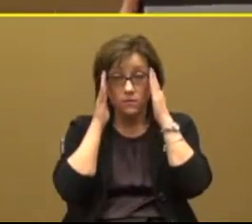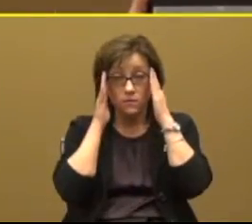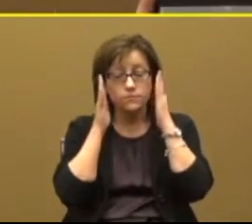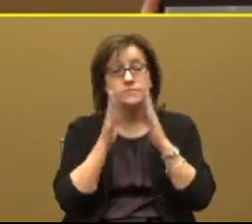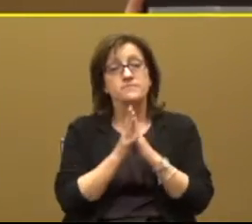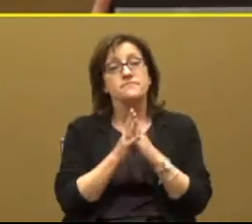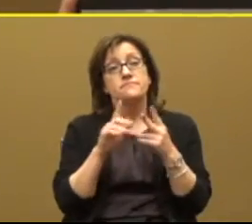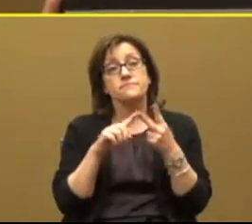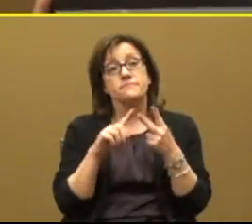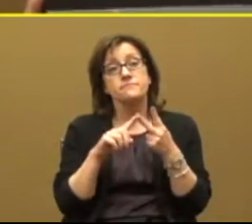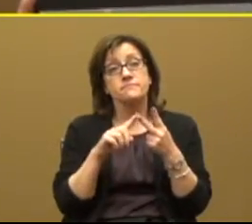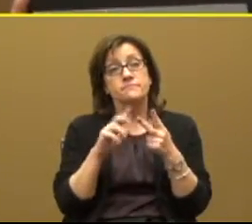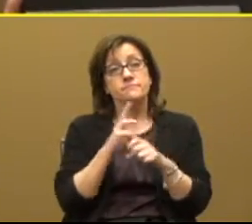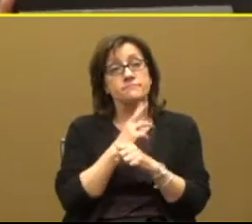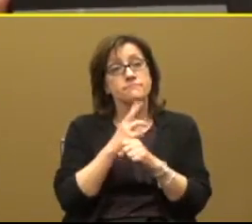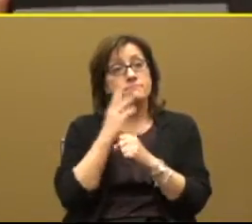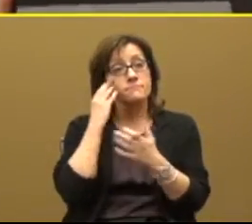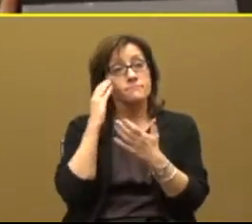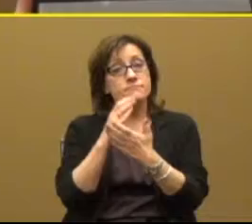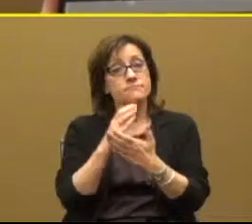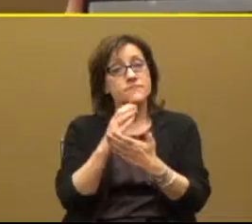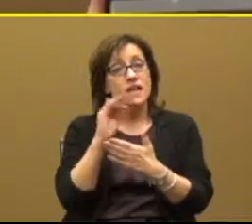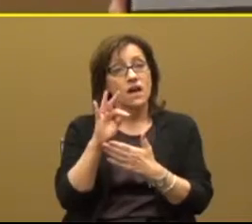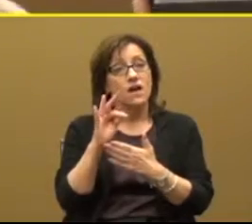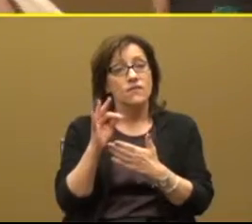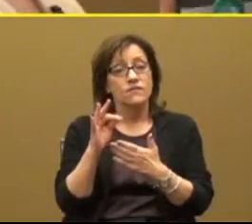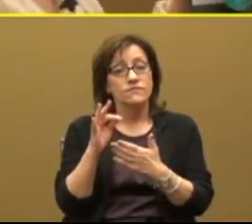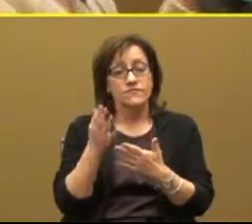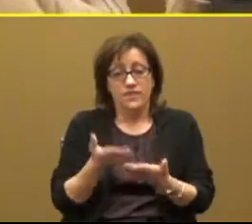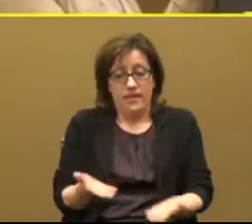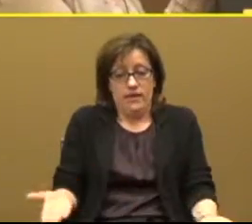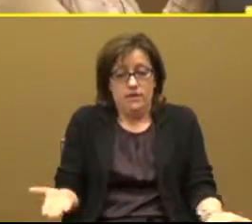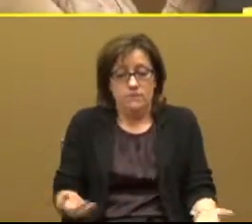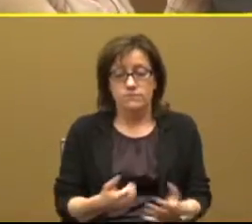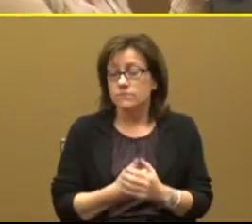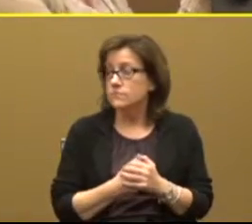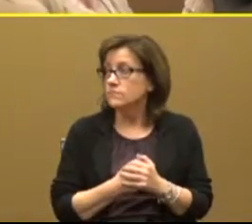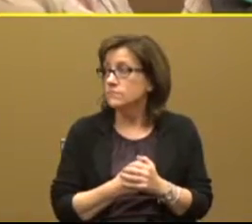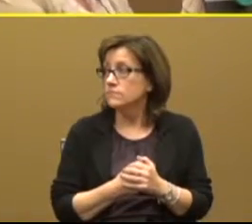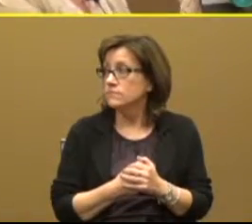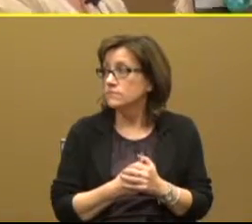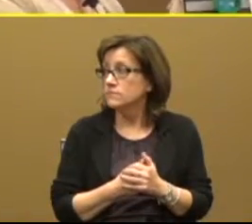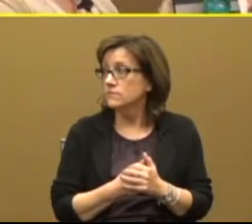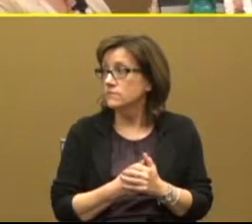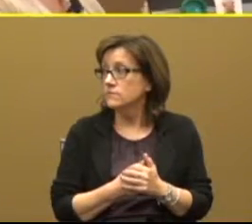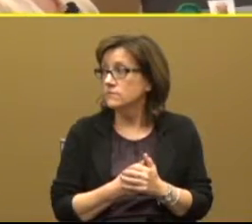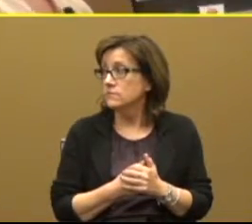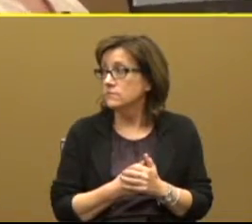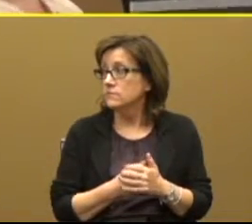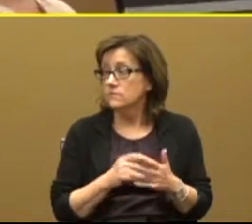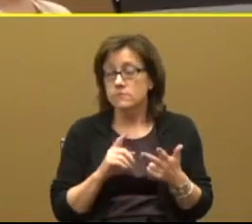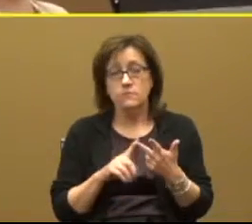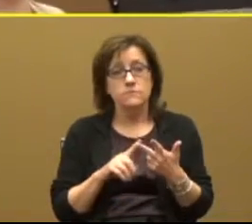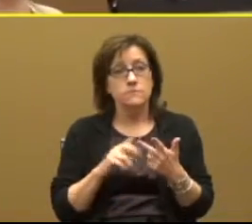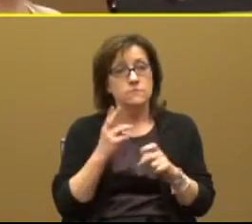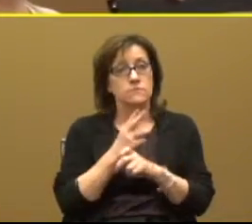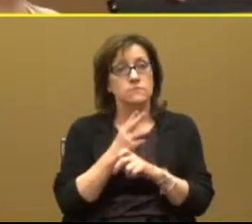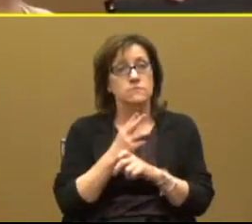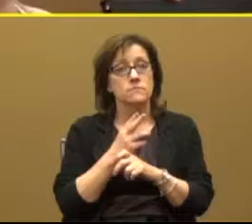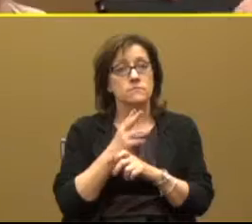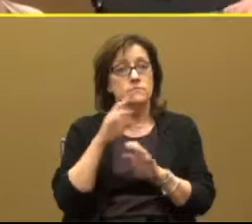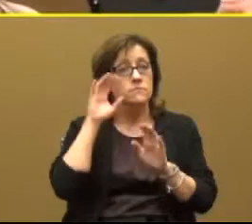Are you going to use a picture of the product? Are you going to use an